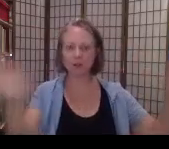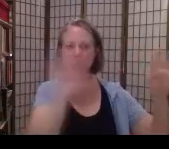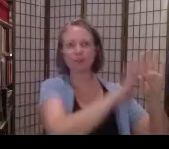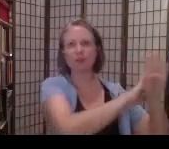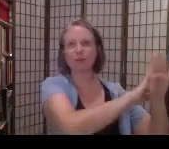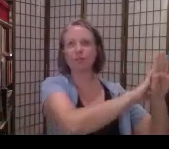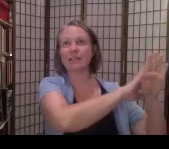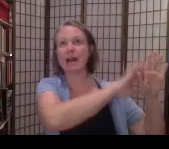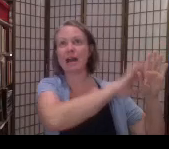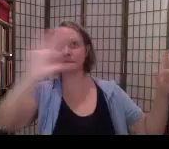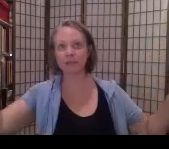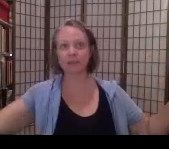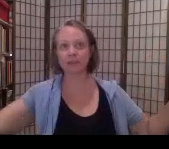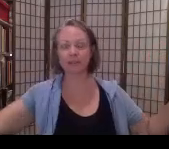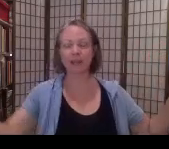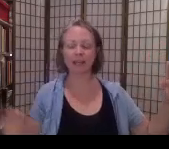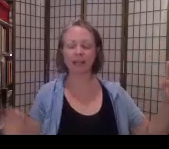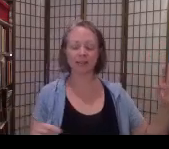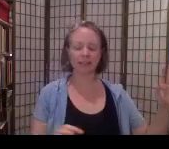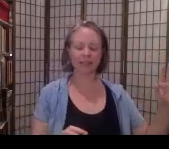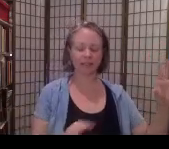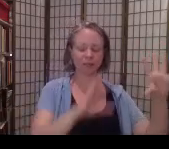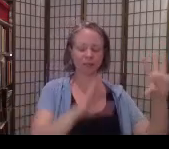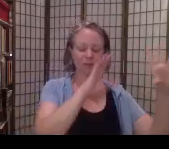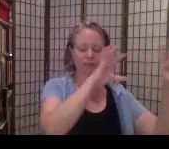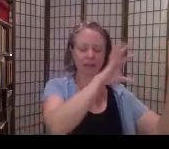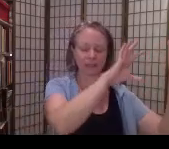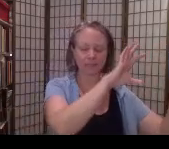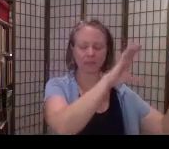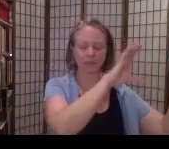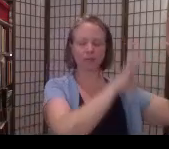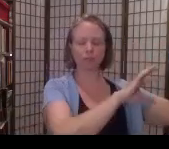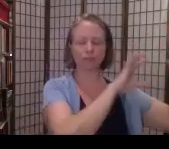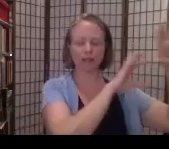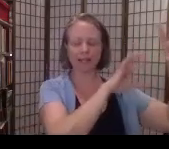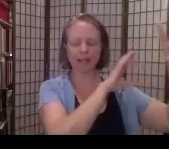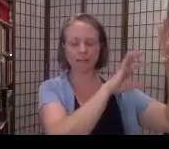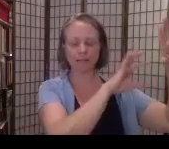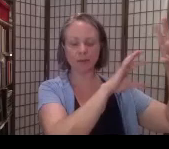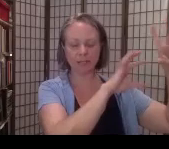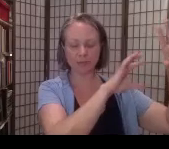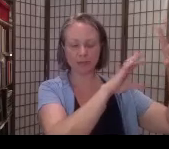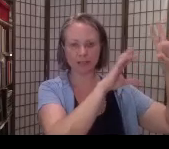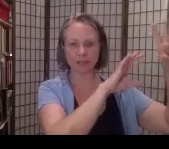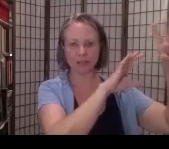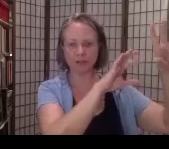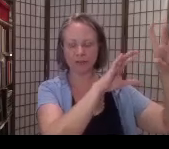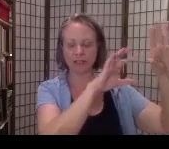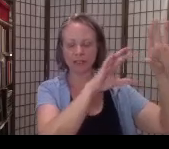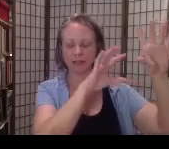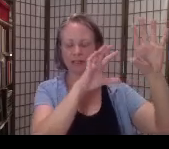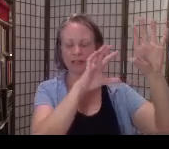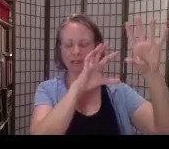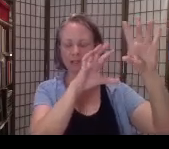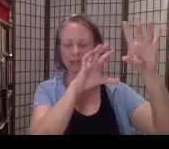over time. And it's almost like, the notes were very harmonious when things started over